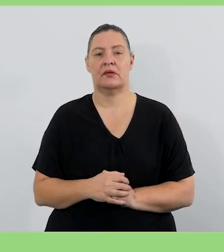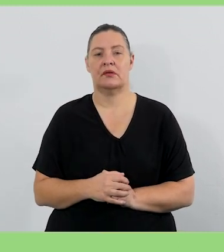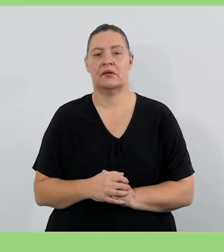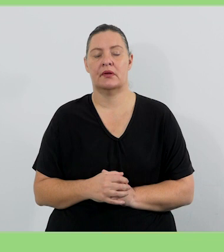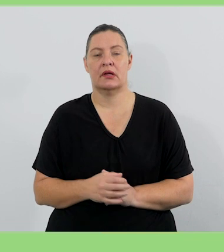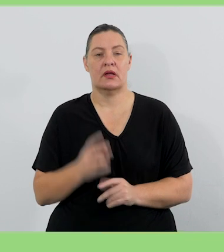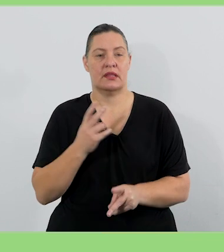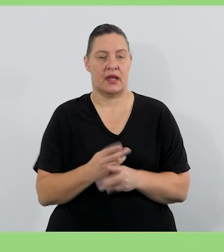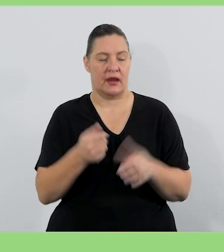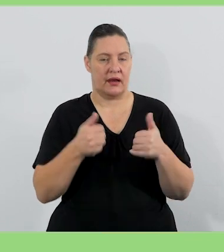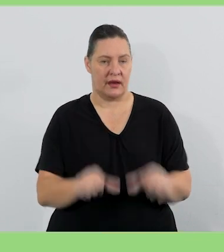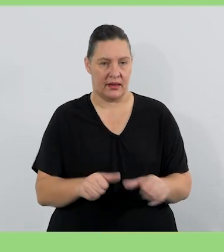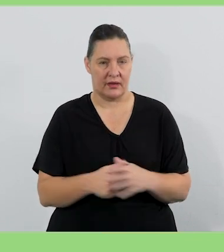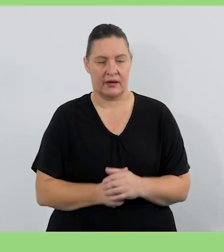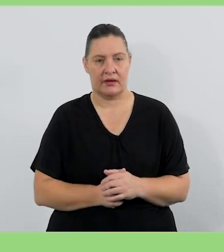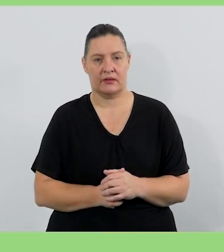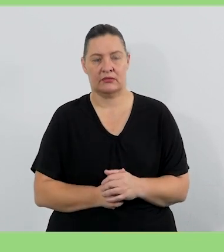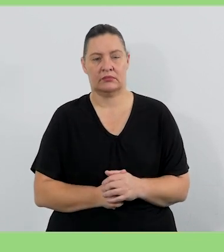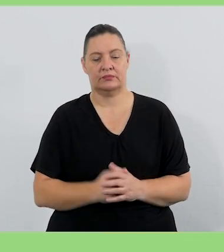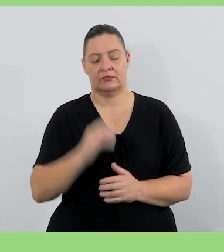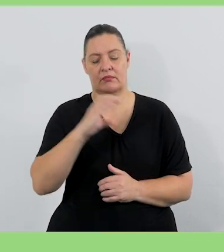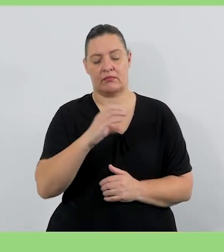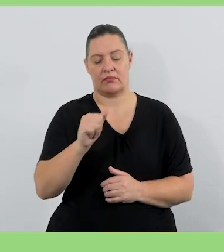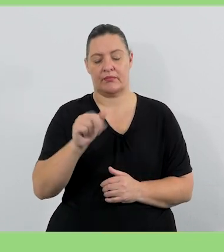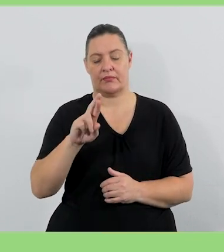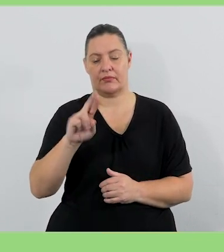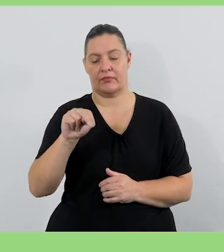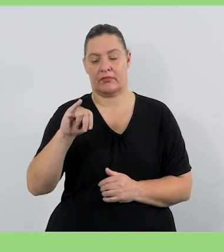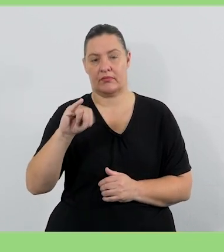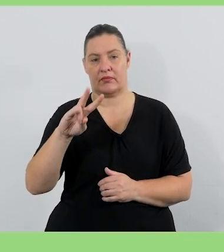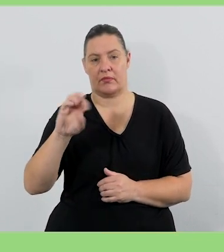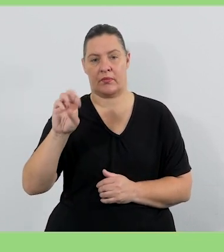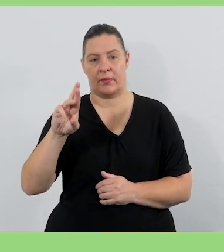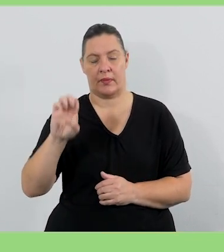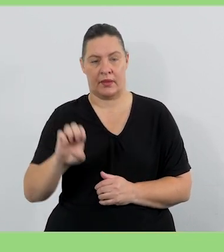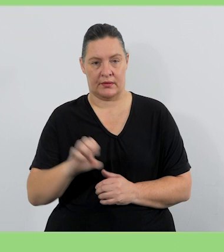then we are going to move on to our carnivore.